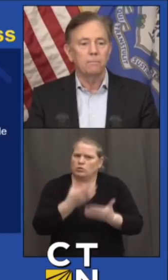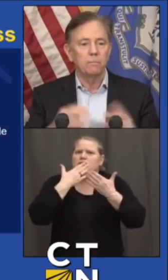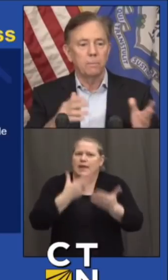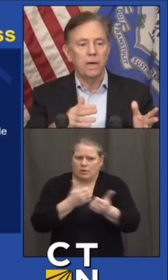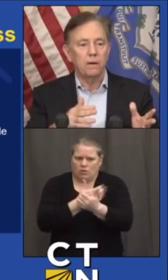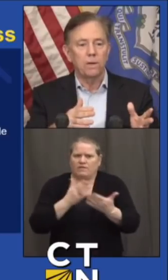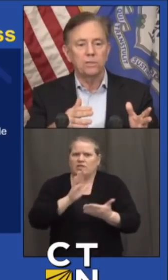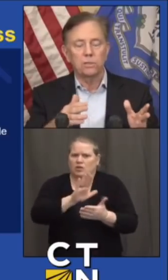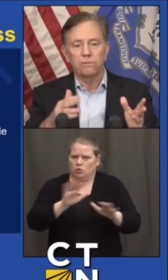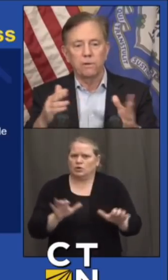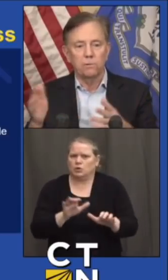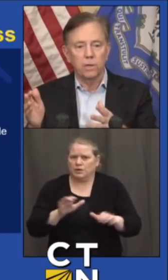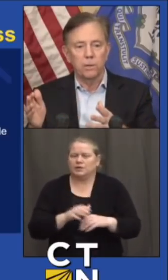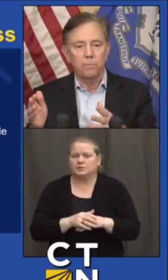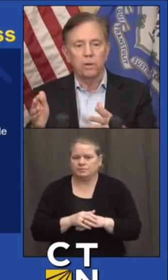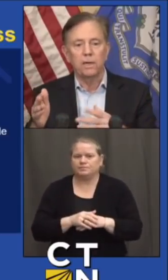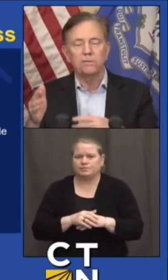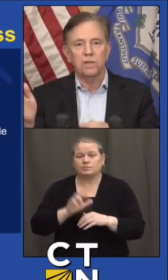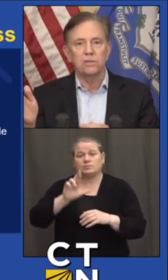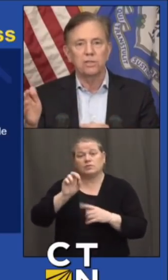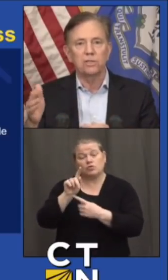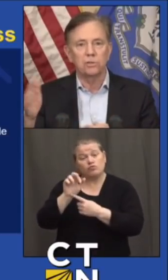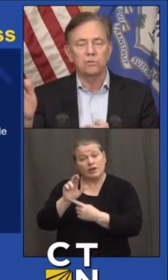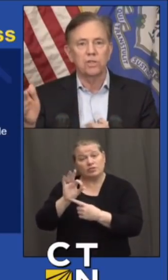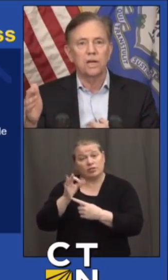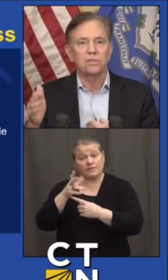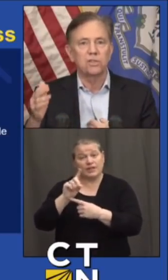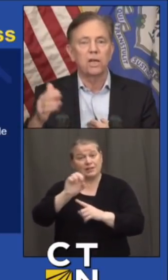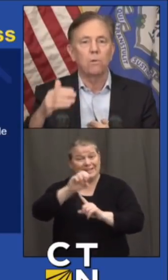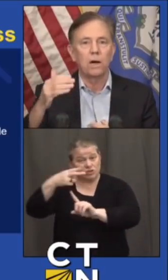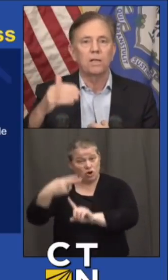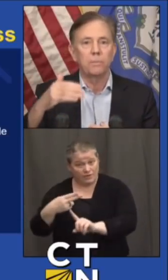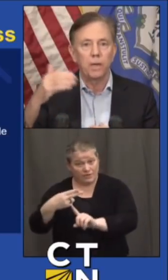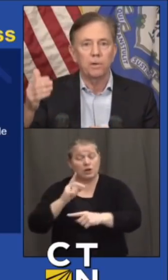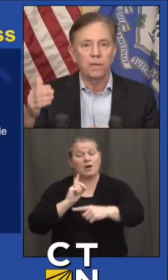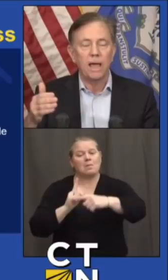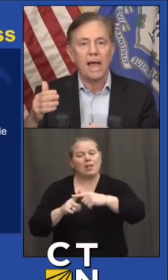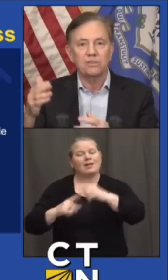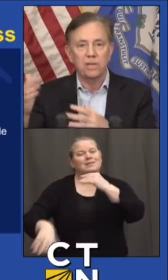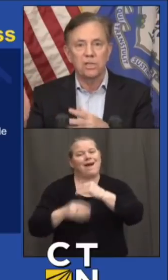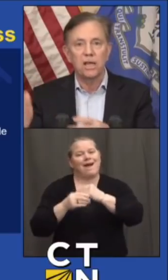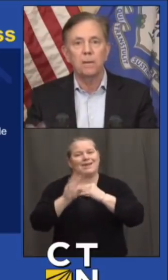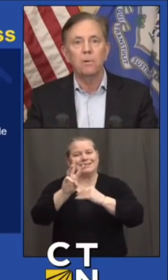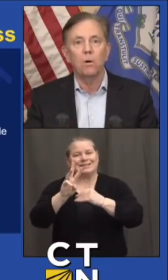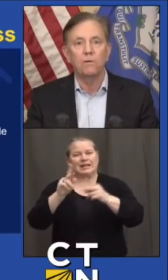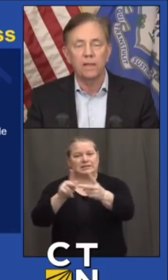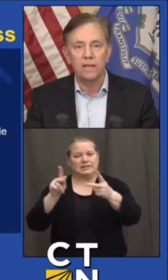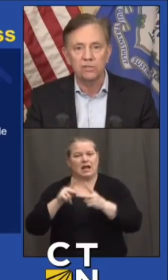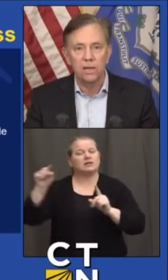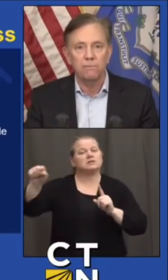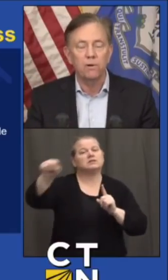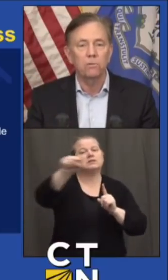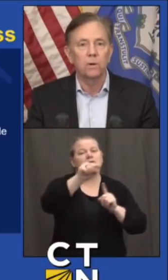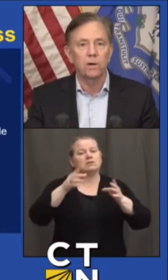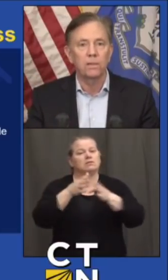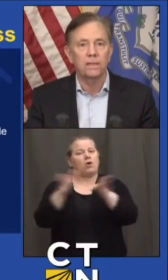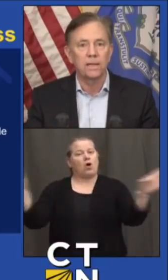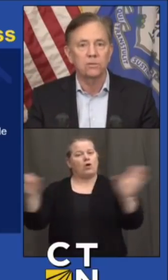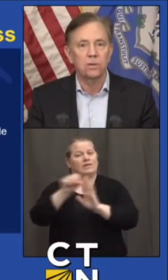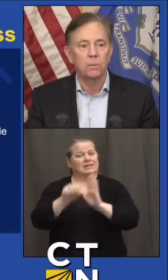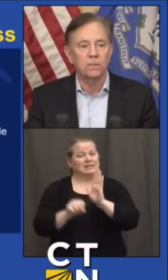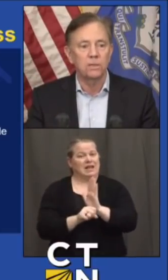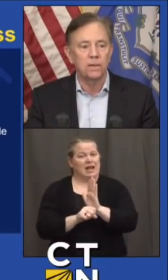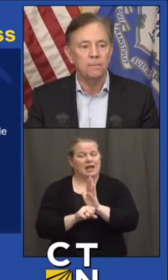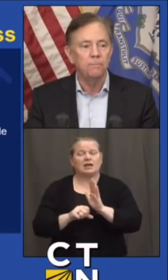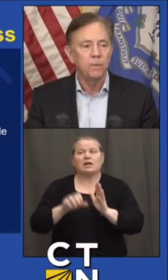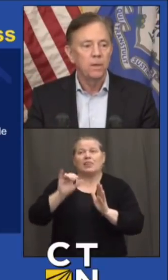can. Beyond Rentschler Field, we're going to be booking 6 additional sites statewide. You'll be able to access them off of that same phone number. I think that's